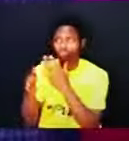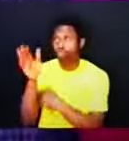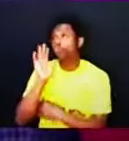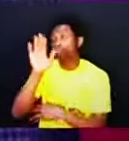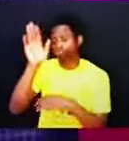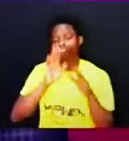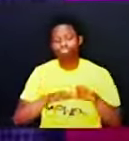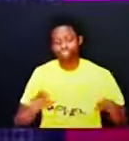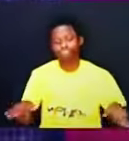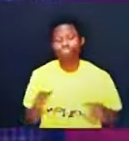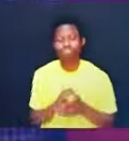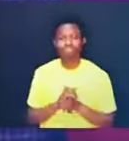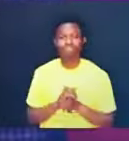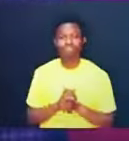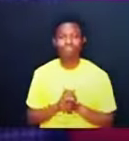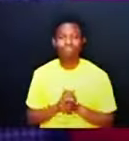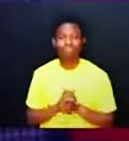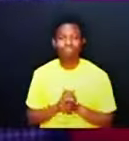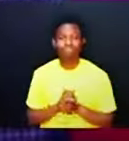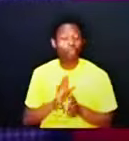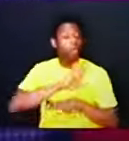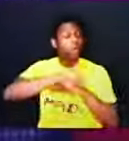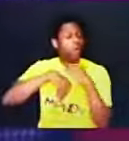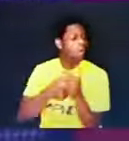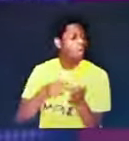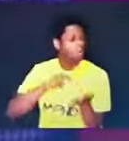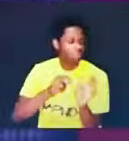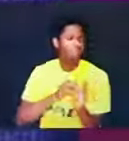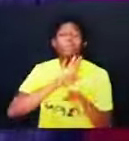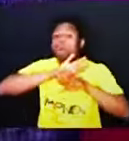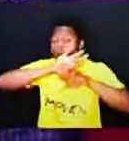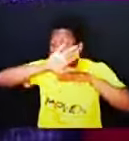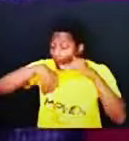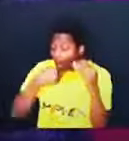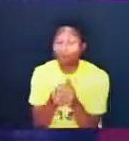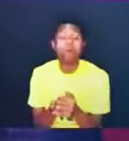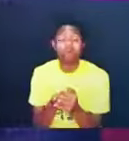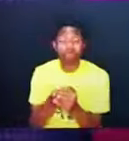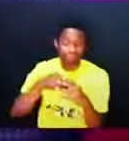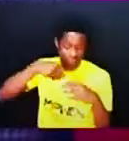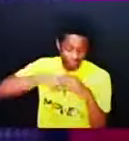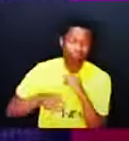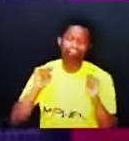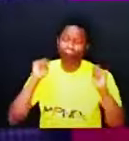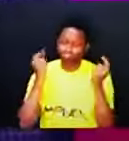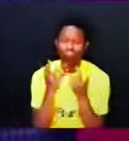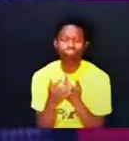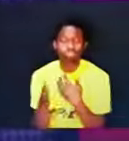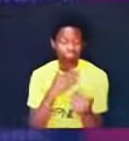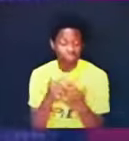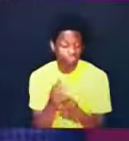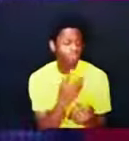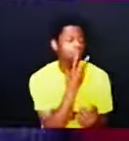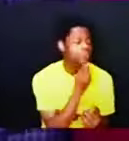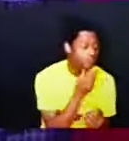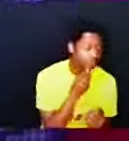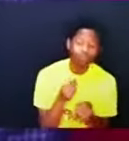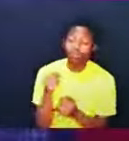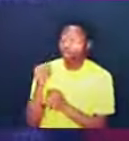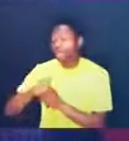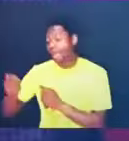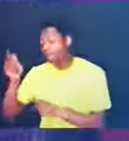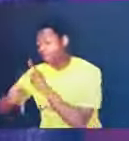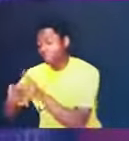ma Kristo Yesu mu. All means all. Munyina chese munyina. Believing Jew, believing Gentile. So ye you the